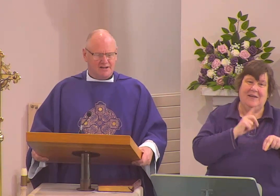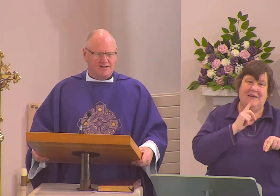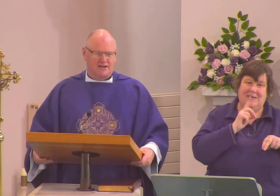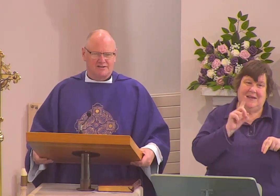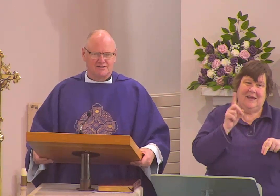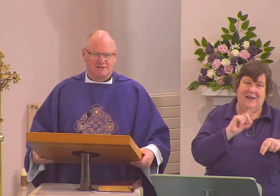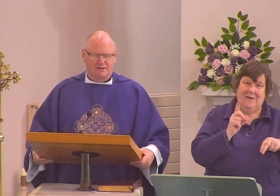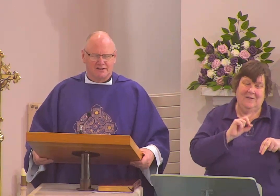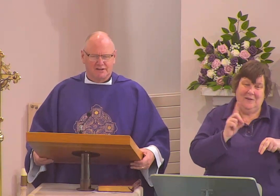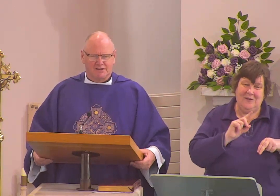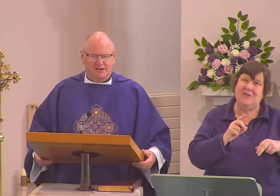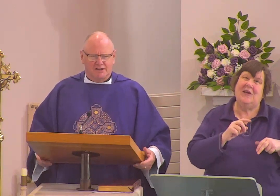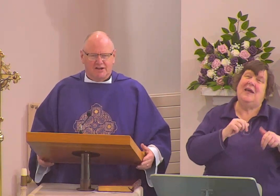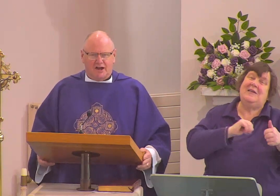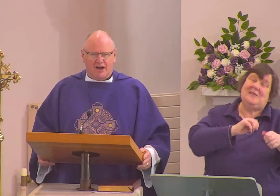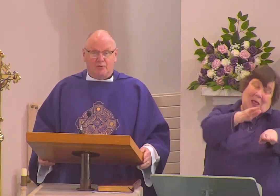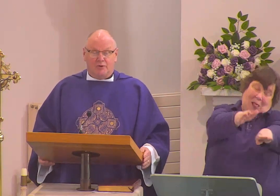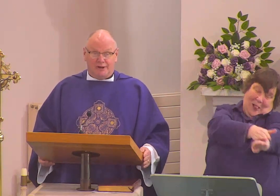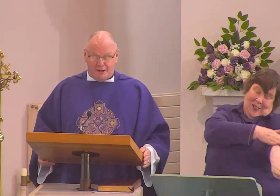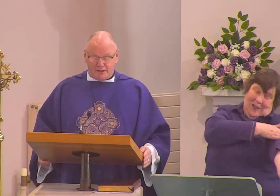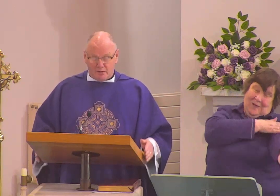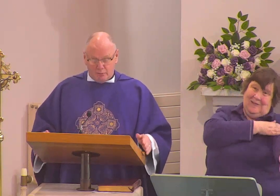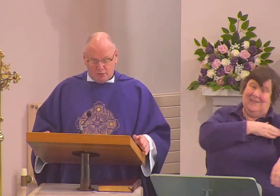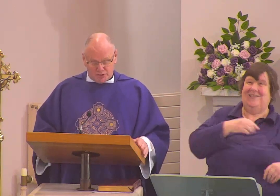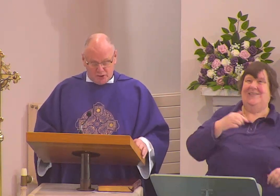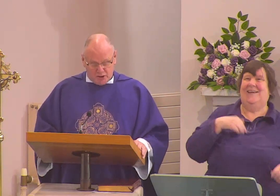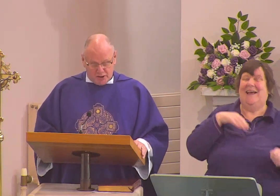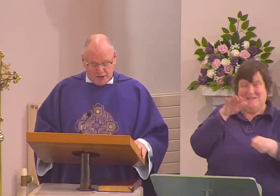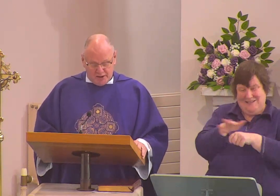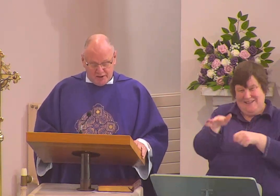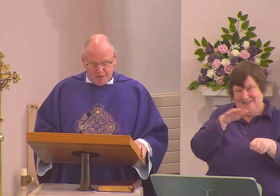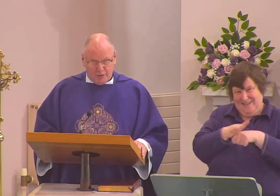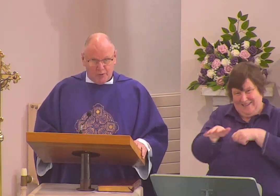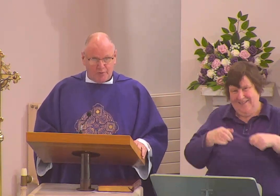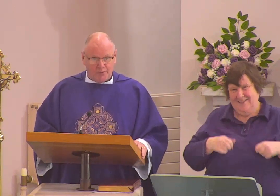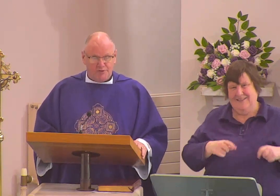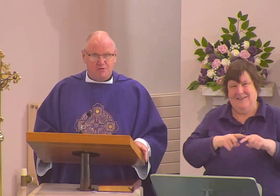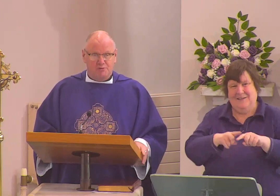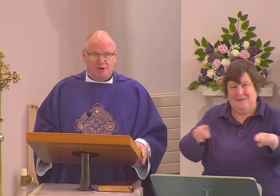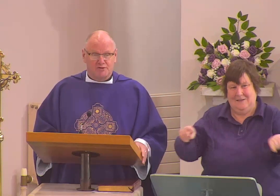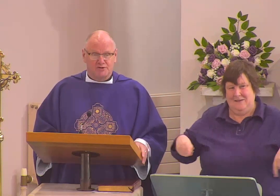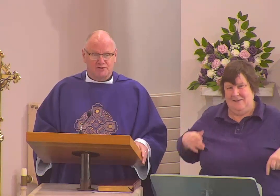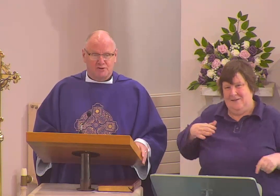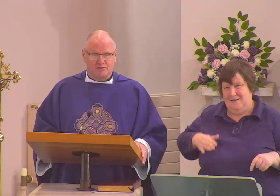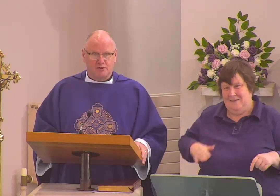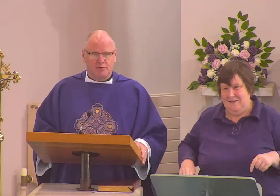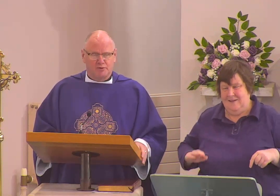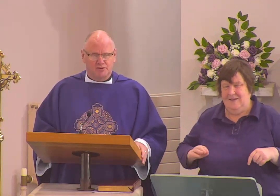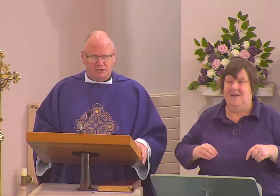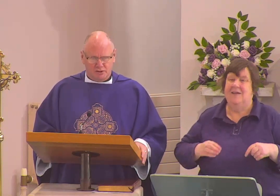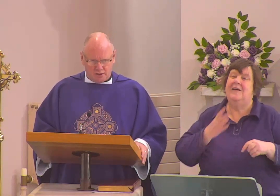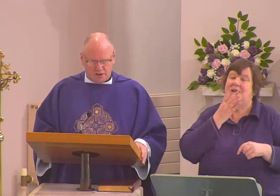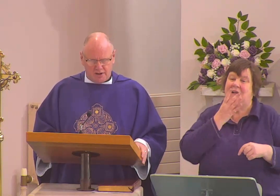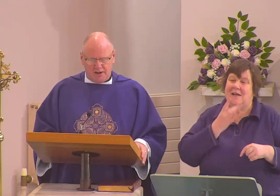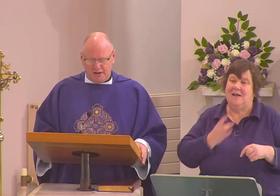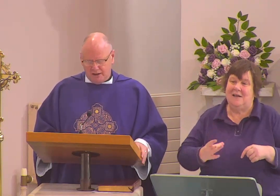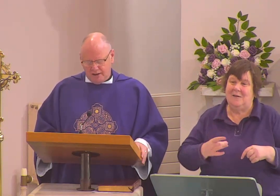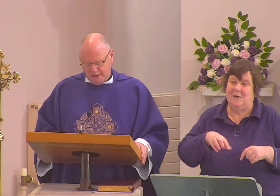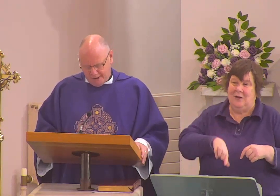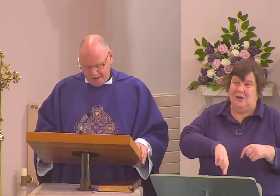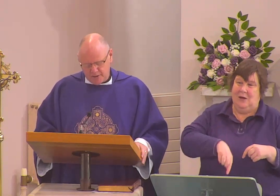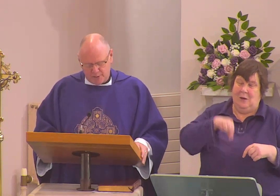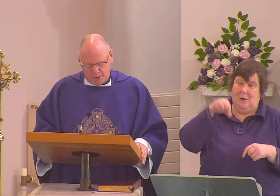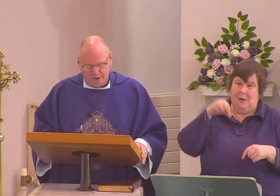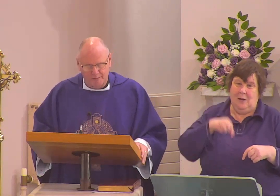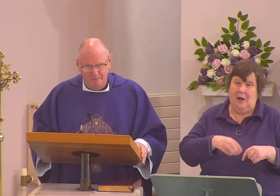tease, I jest. We need most certainly hope, Spirit, and truth, but we most certainly